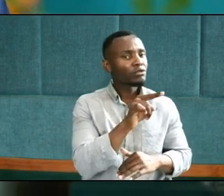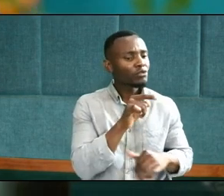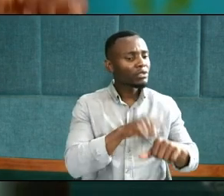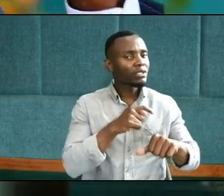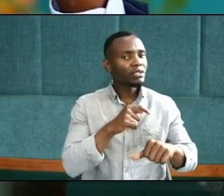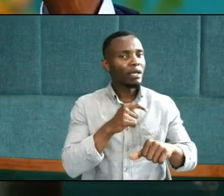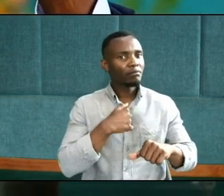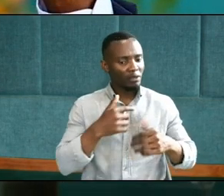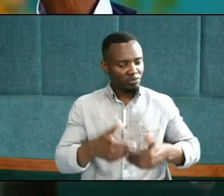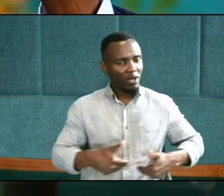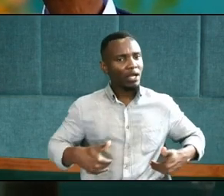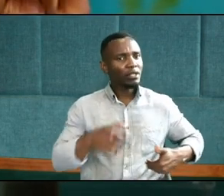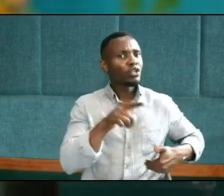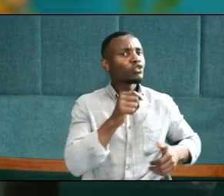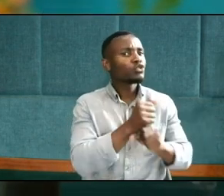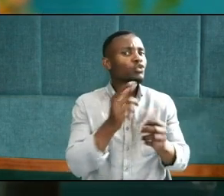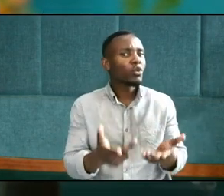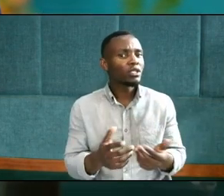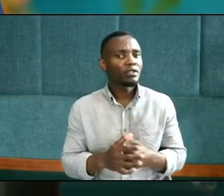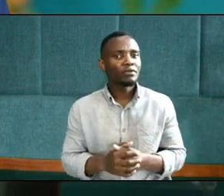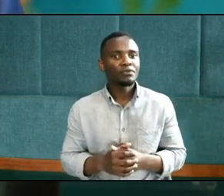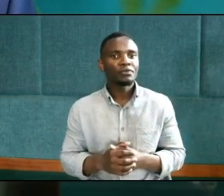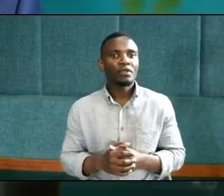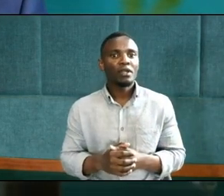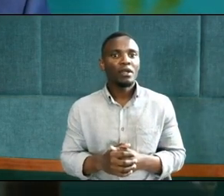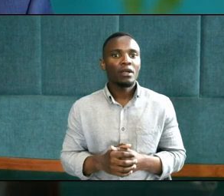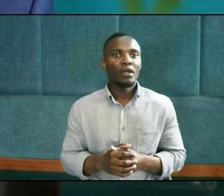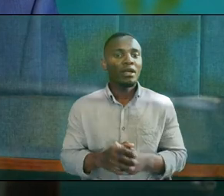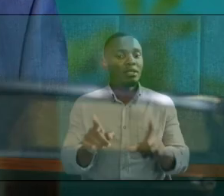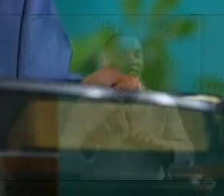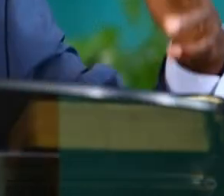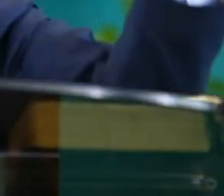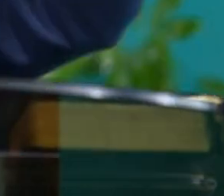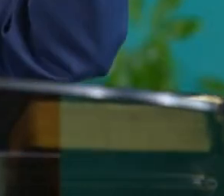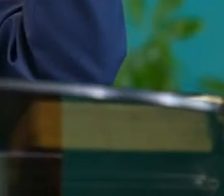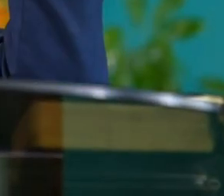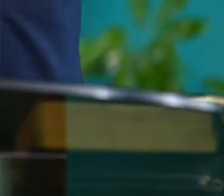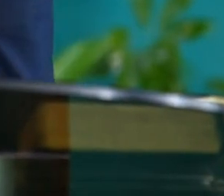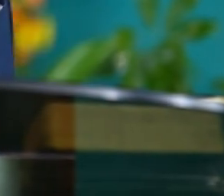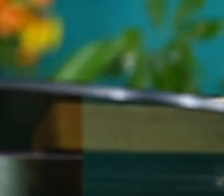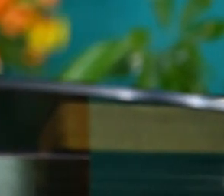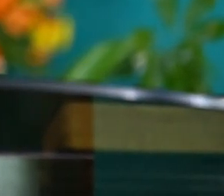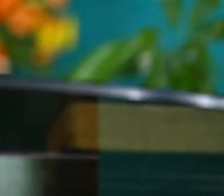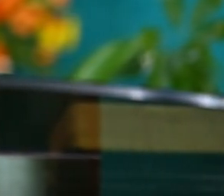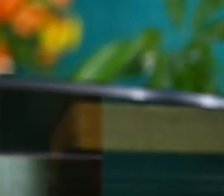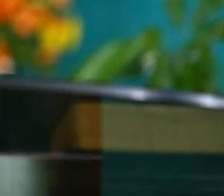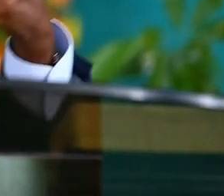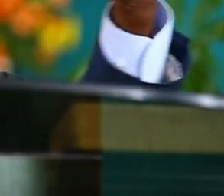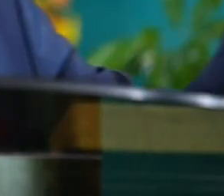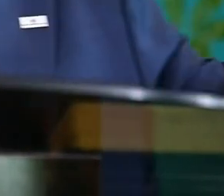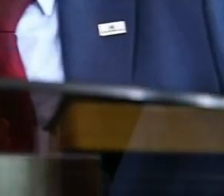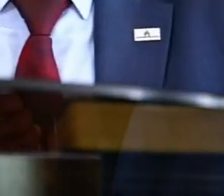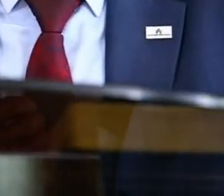me something to eat. Remember that, chapter 25, I was naked, you gave me something to wear. I was thirsty. Give me something to drink.